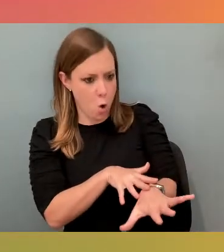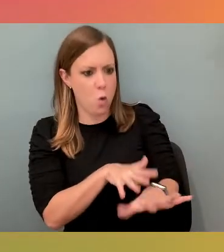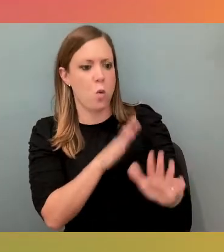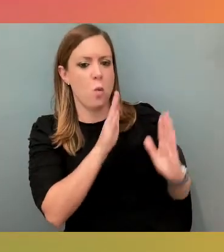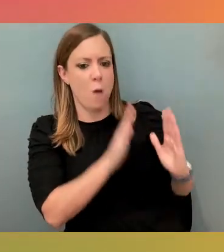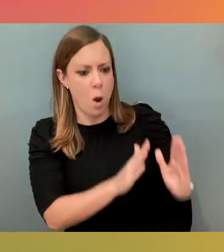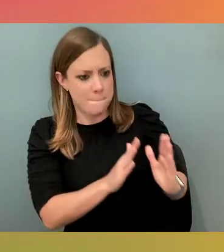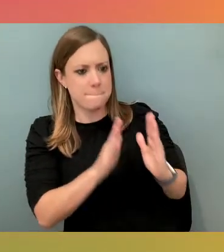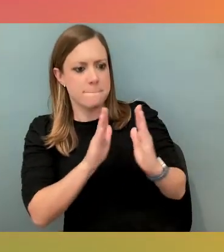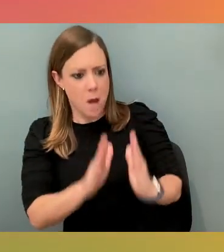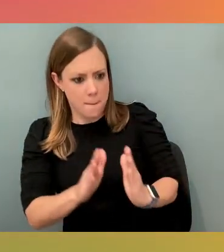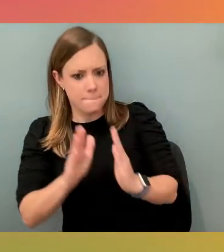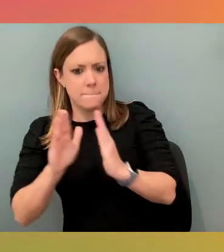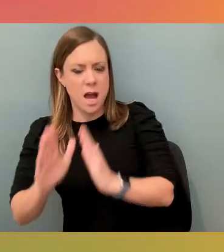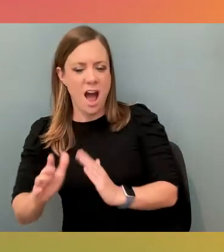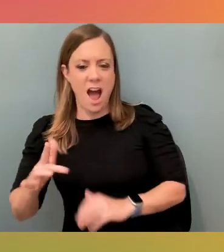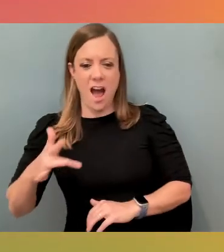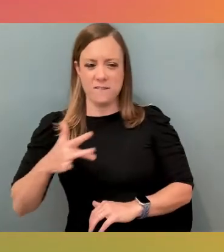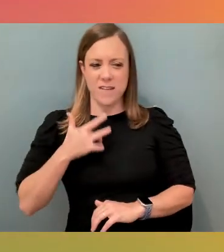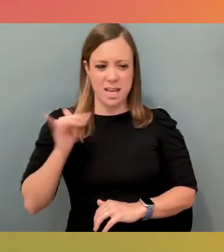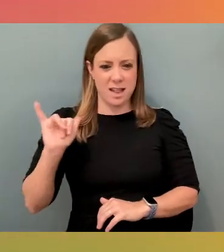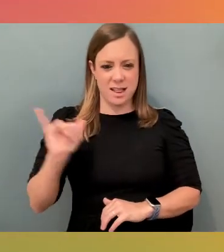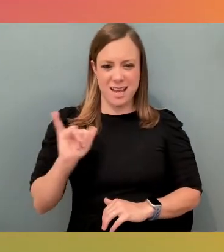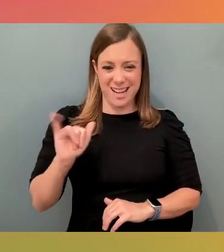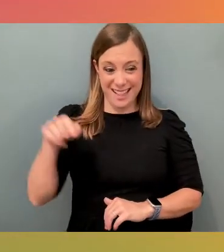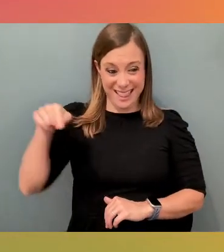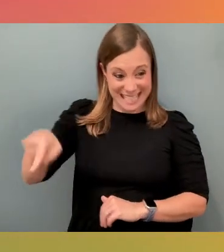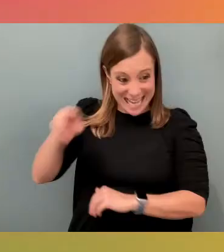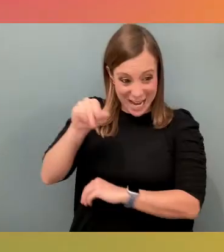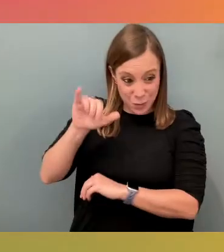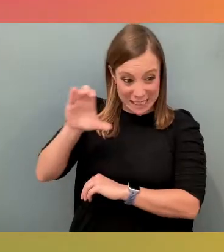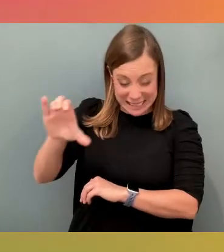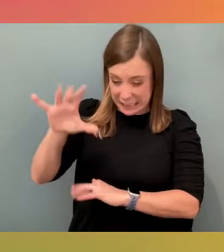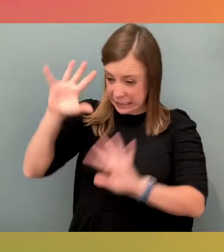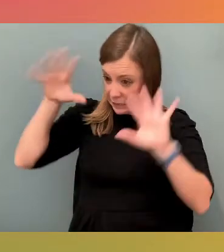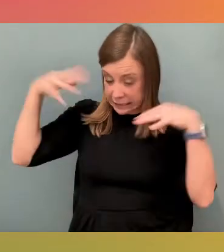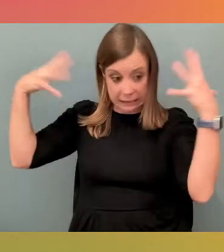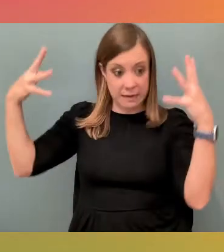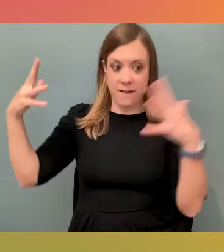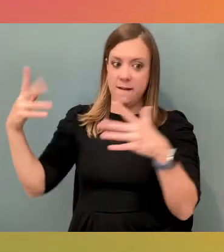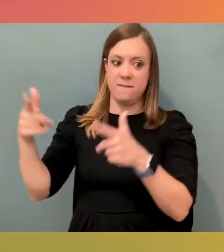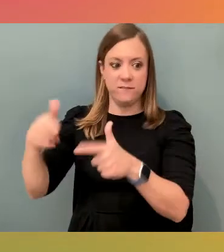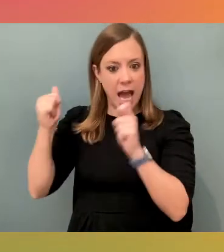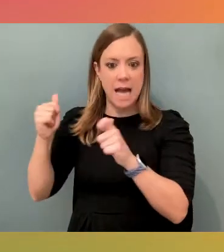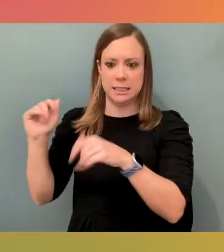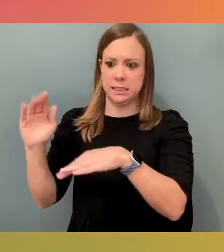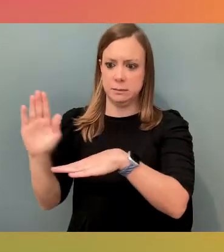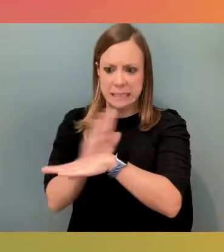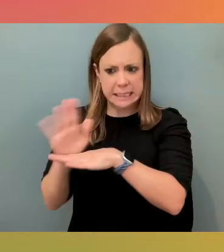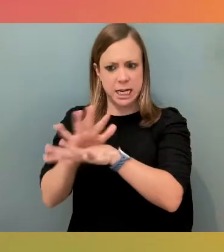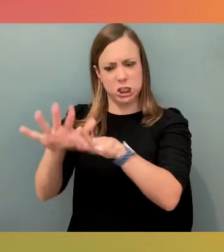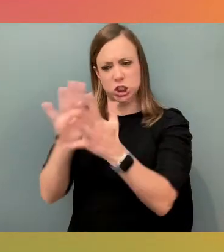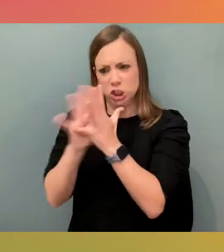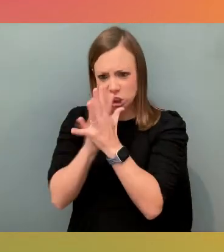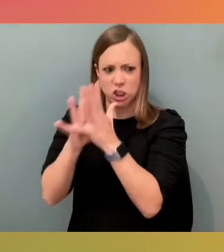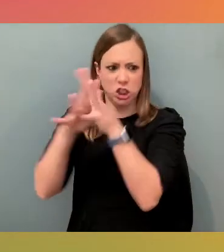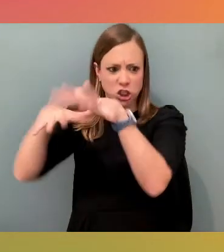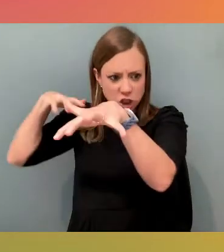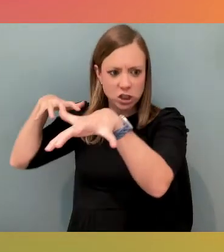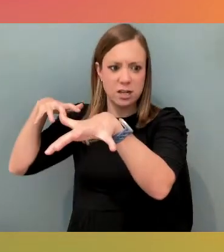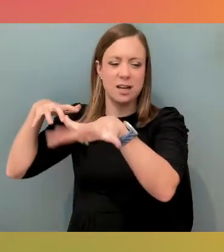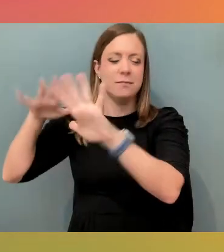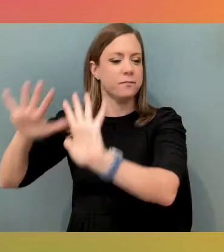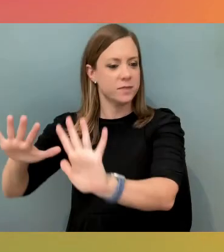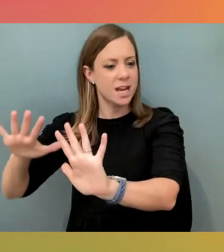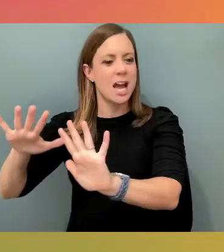because I feel like that juxtaposition of being in a place that's so frenzied and fast, like take that pause, and do that throughout the day as you